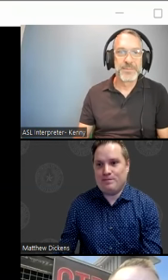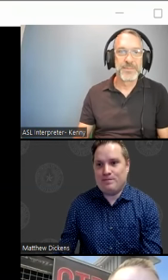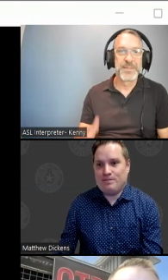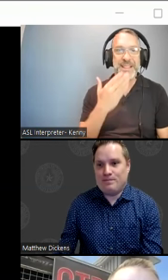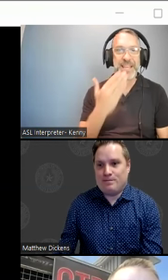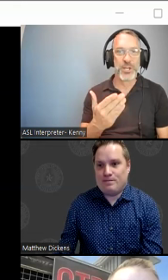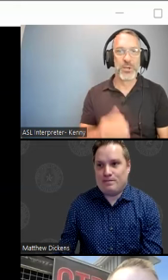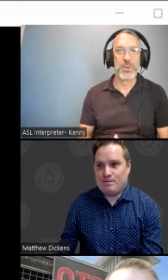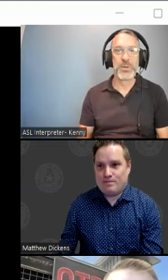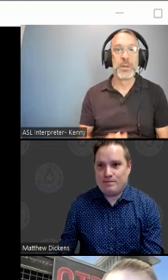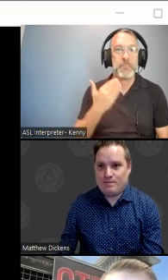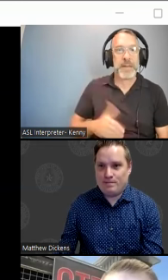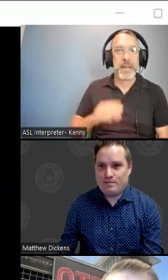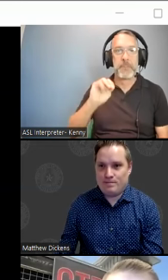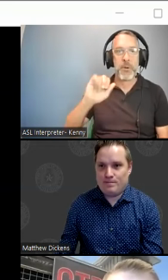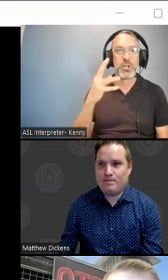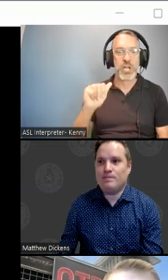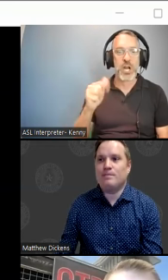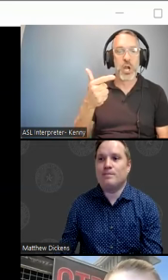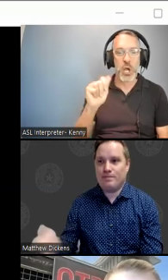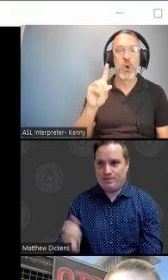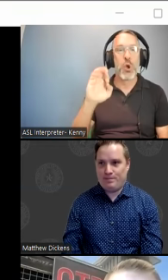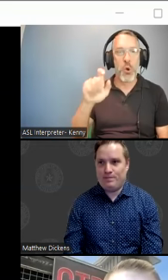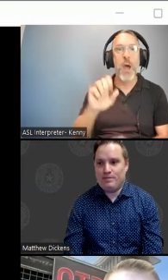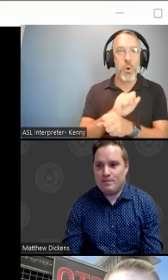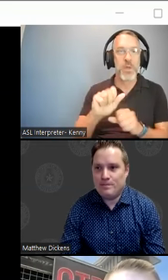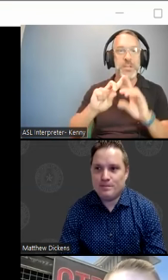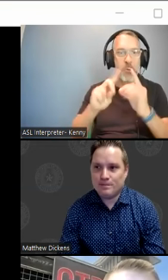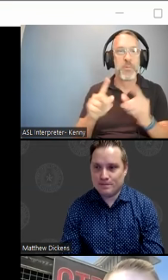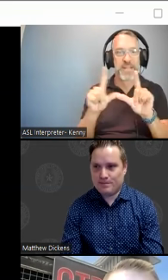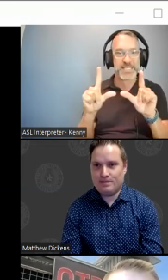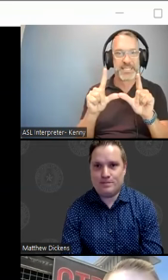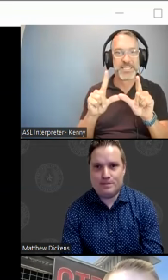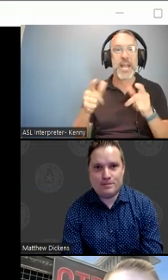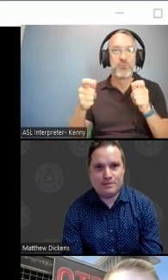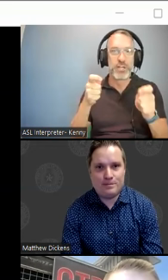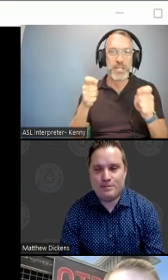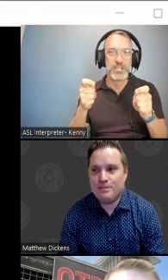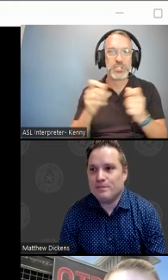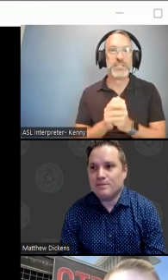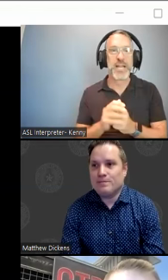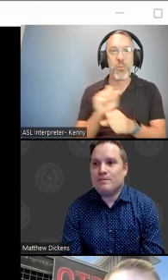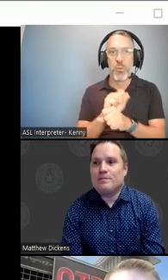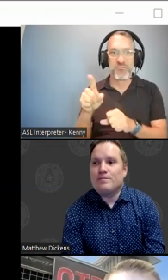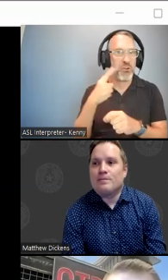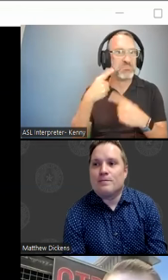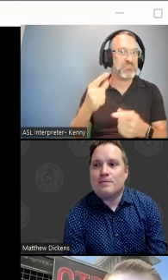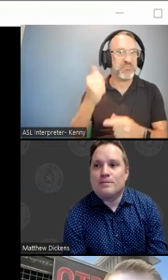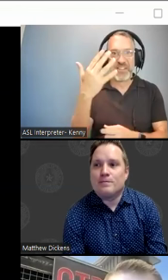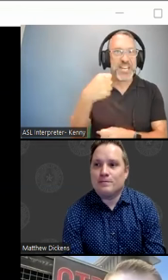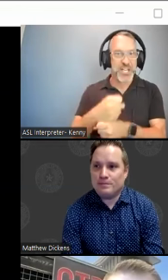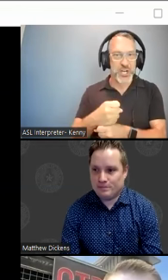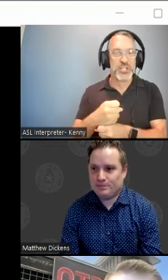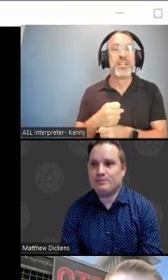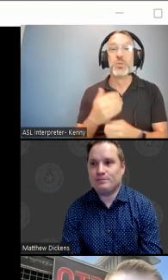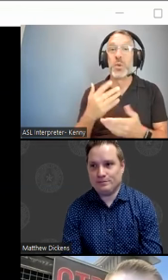Thank you. My name is Marsha Godeaux. I work with the Texas Department of Licensing and Regulation, and I've worked there for about 15 years. So we're